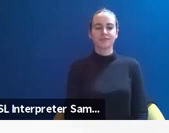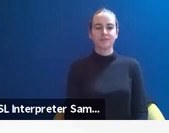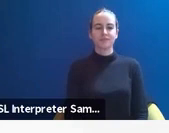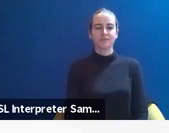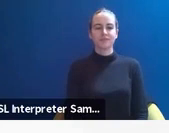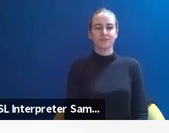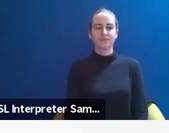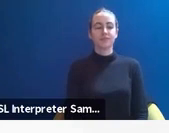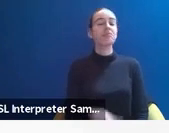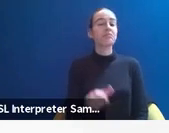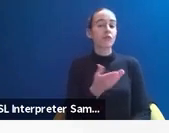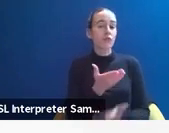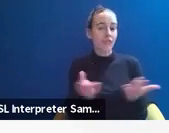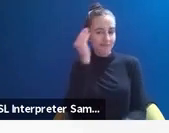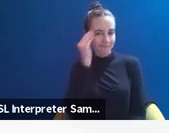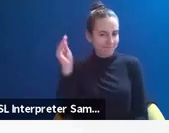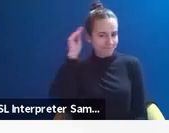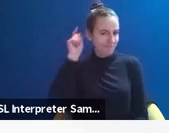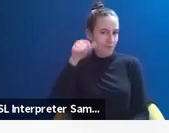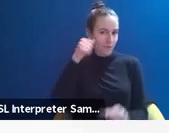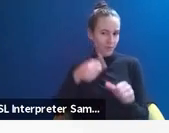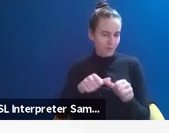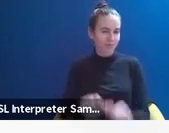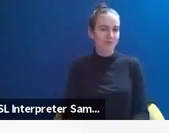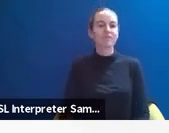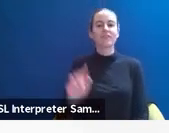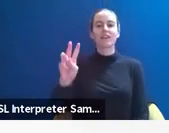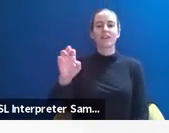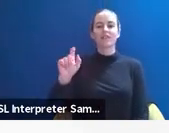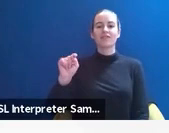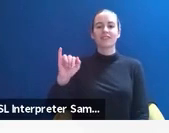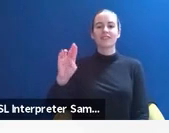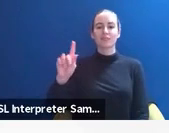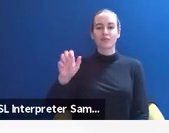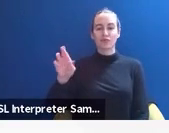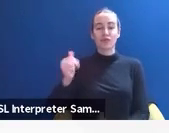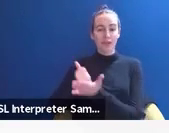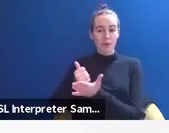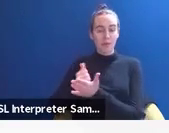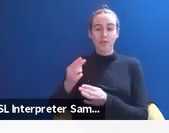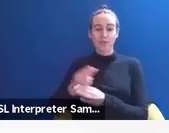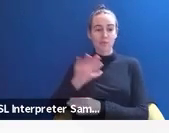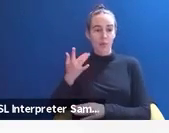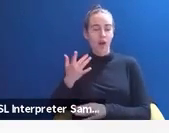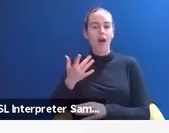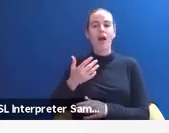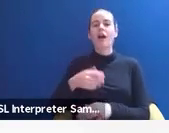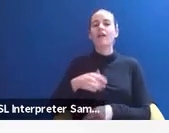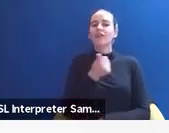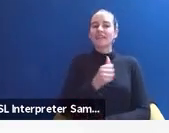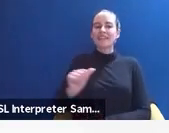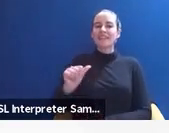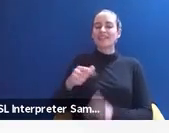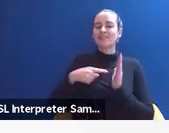So just a few things to remember. Vestibular therapy is used to treat symptoms that result from inner ear